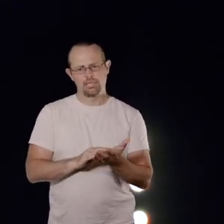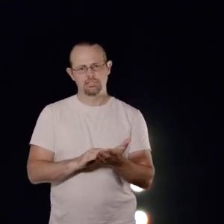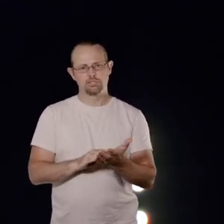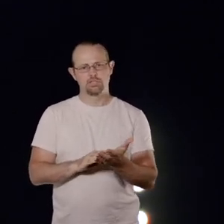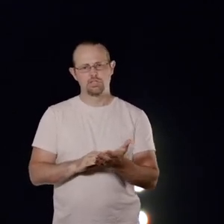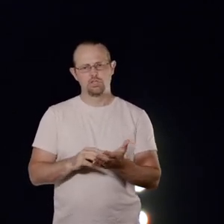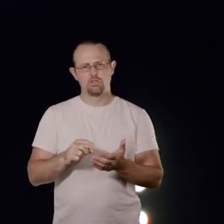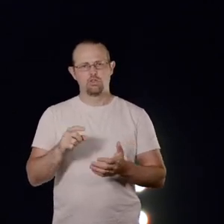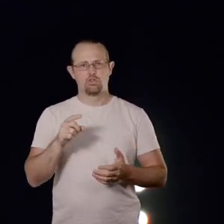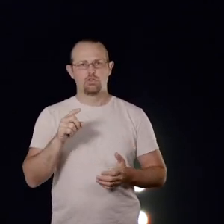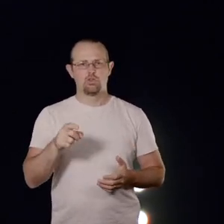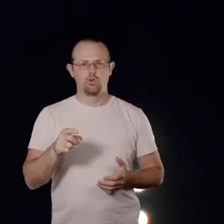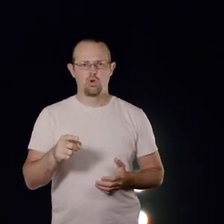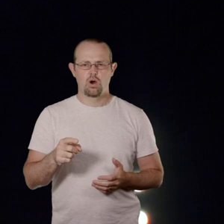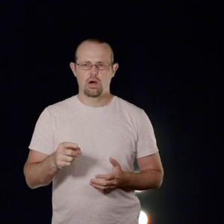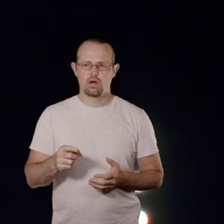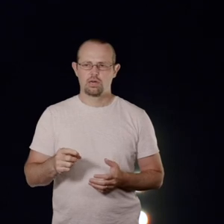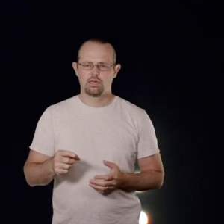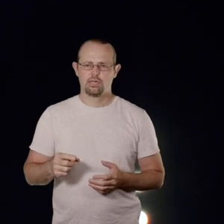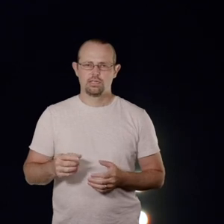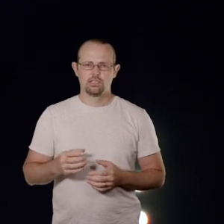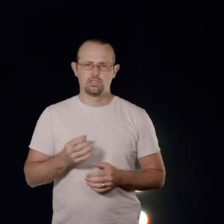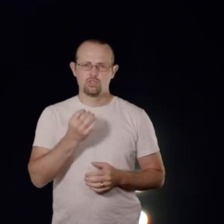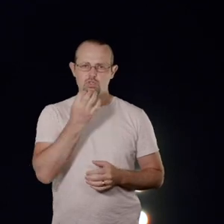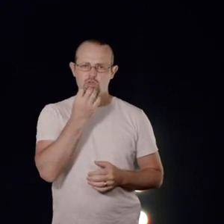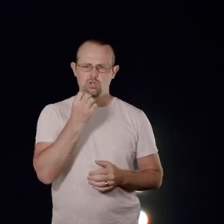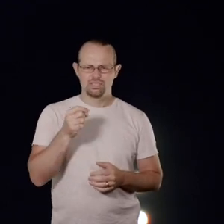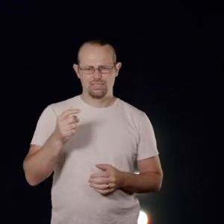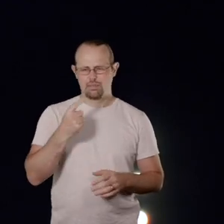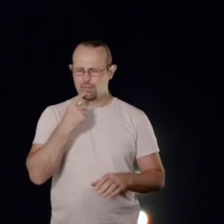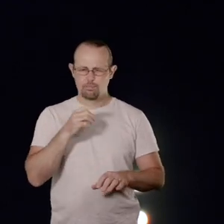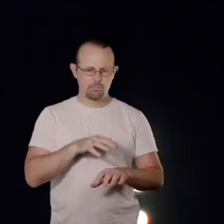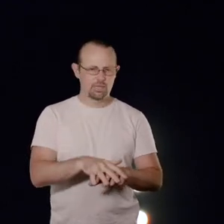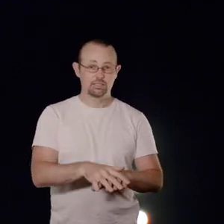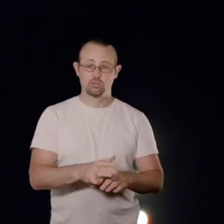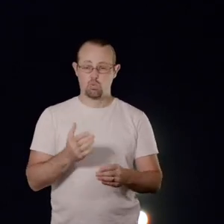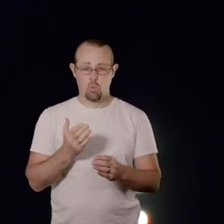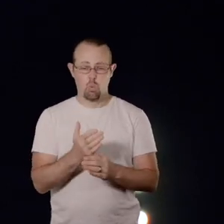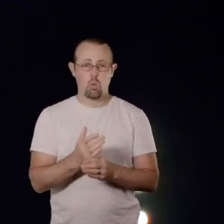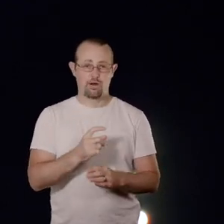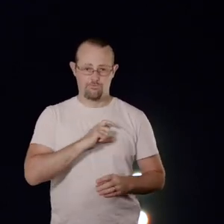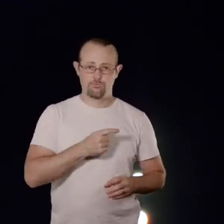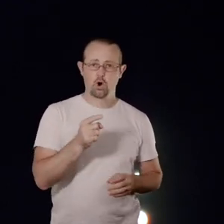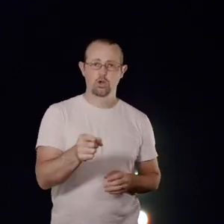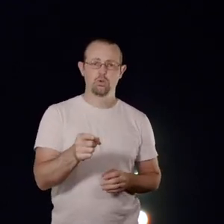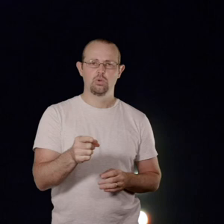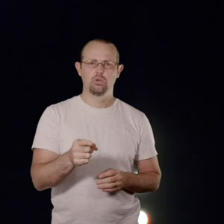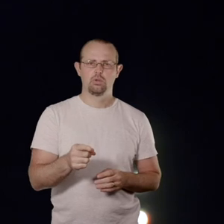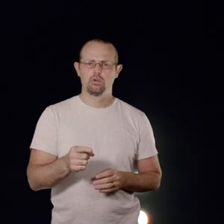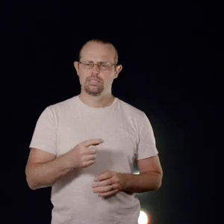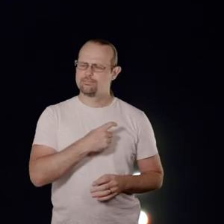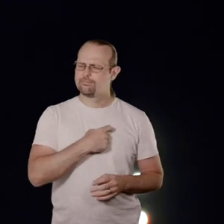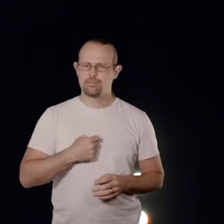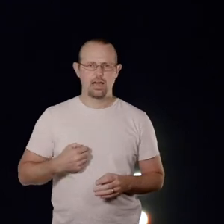emblem to do work on your behalf. It's not just a nonsensical thing. It's very effective.